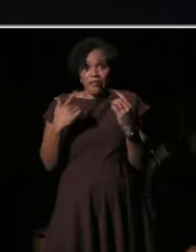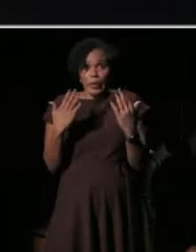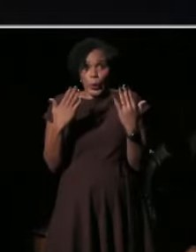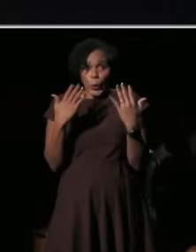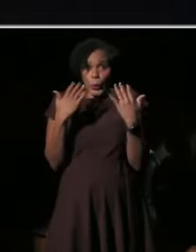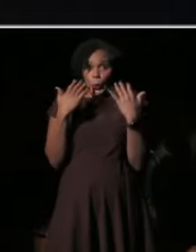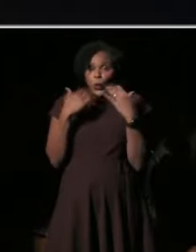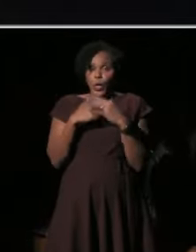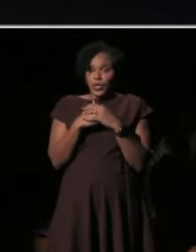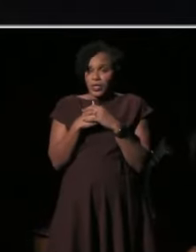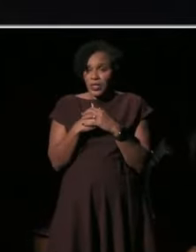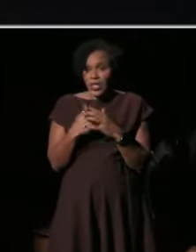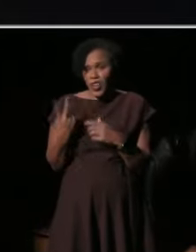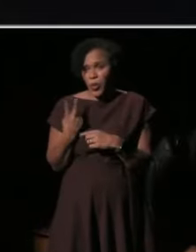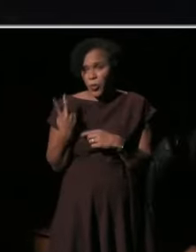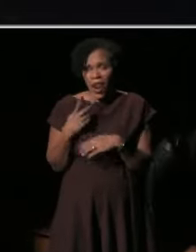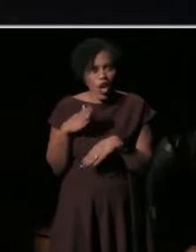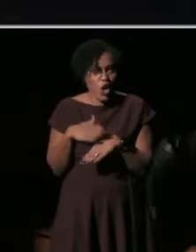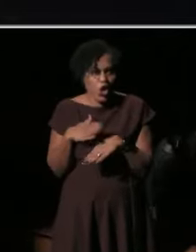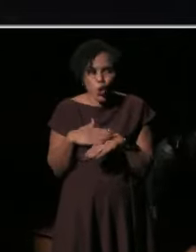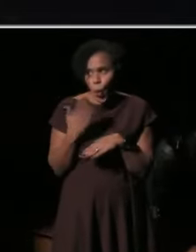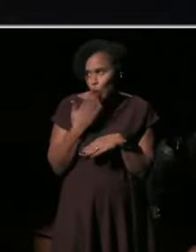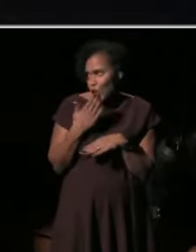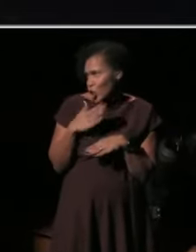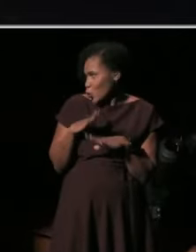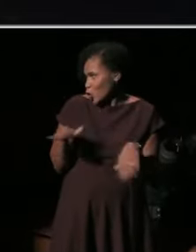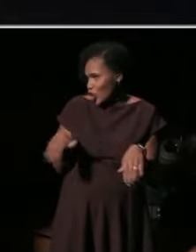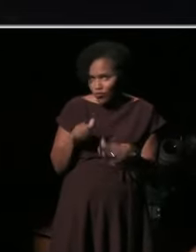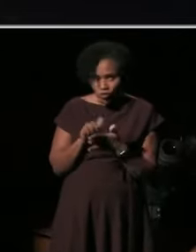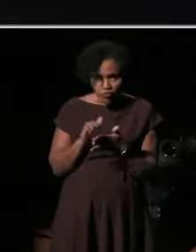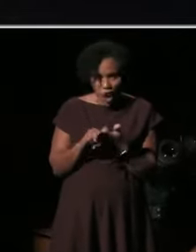I mean, we're very much like the naughty school kids at the back of class, aren't we?